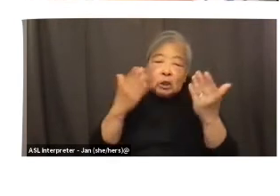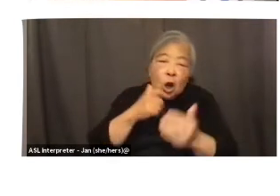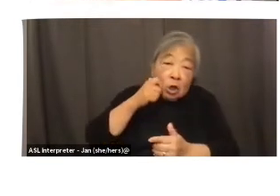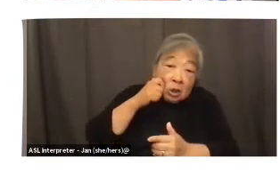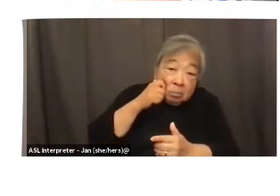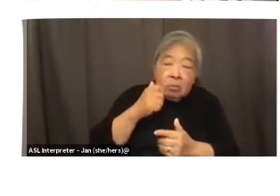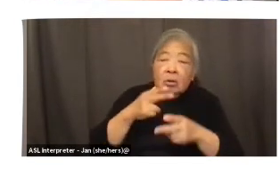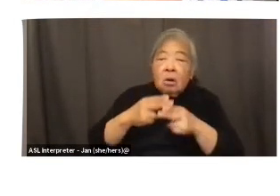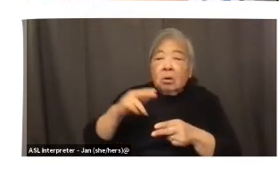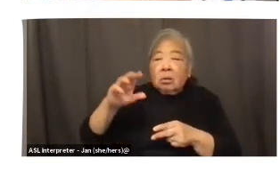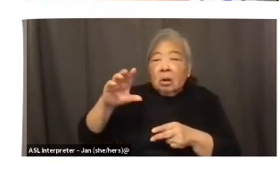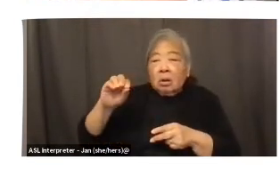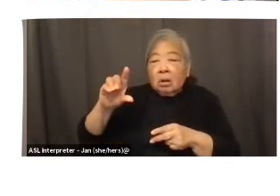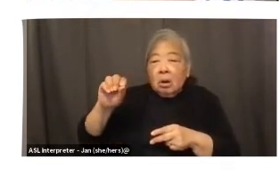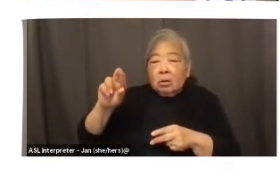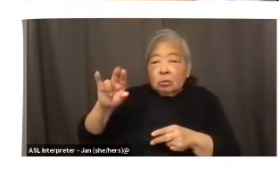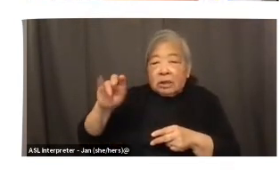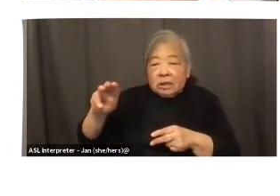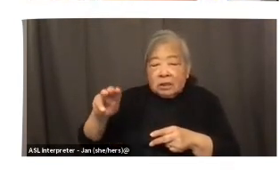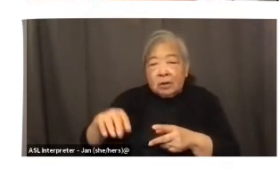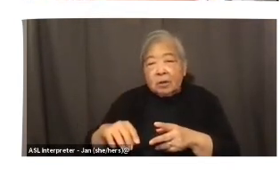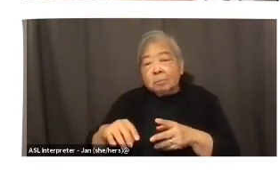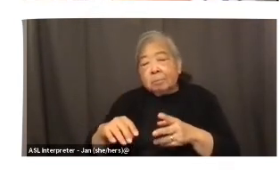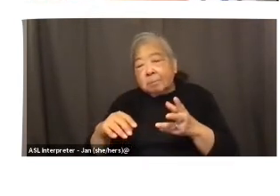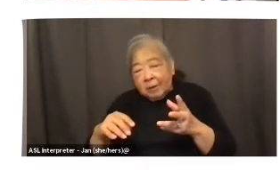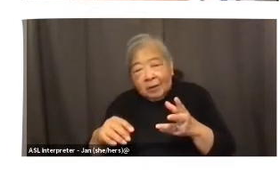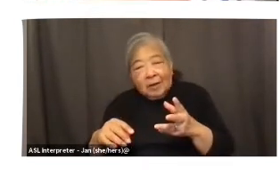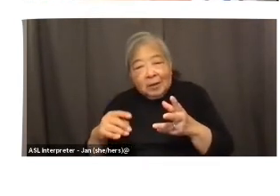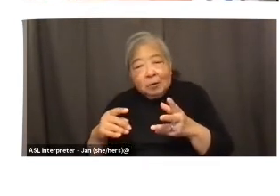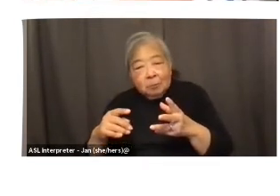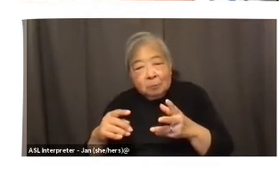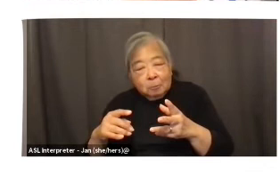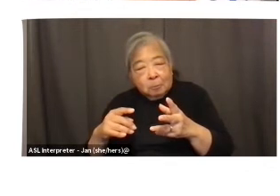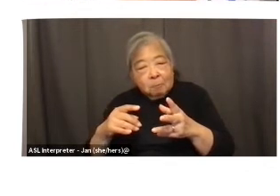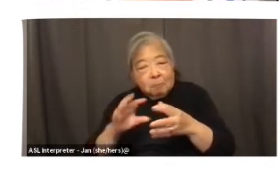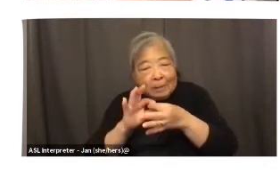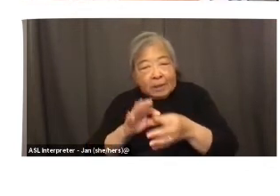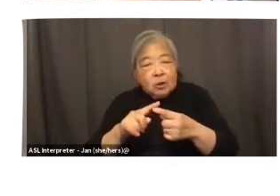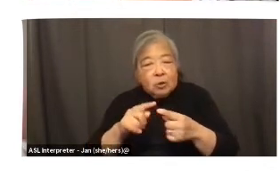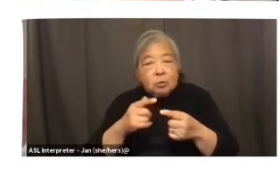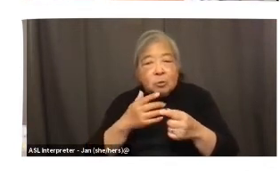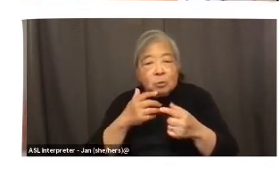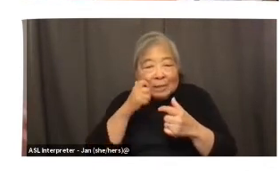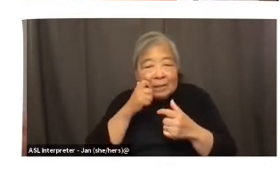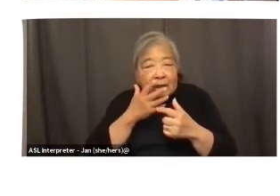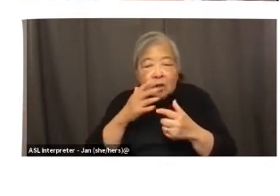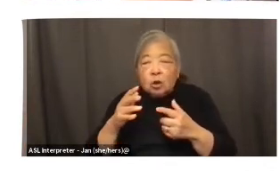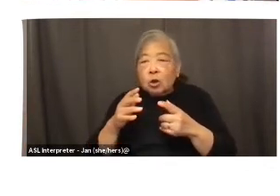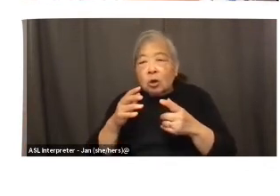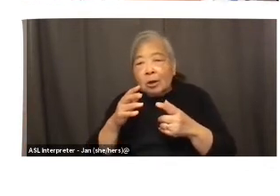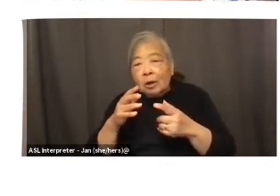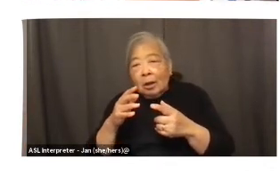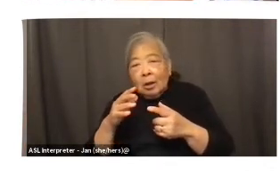colorism. Discrimination rooted in phenotype is called featureism, and discrimination against more Afro hair textures is